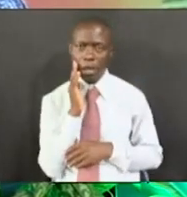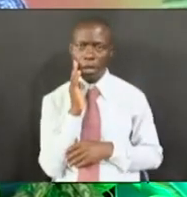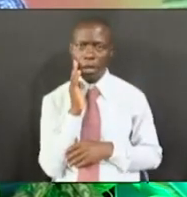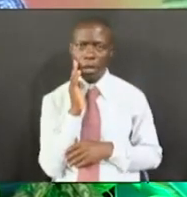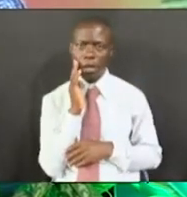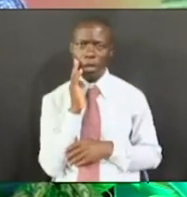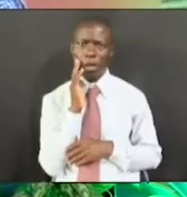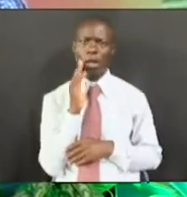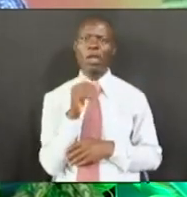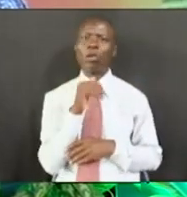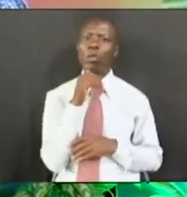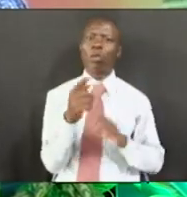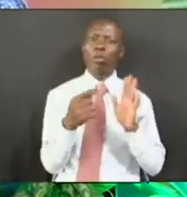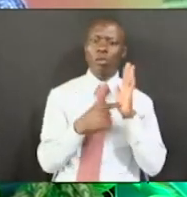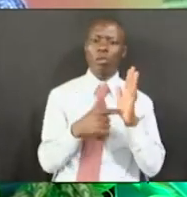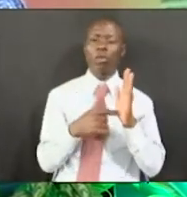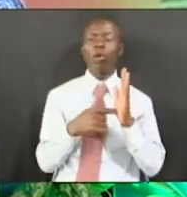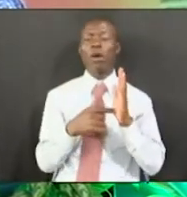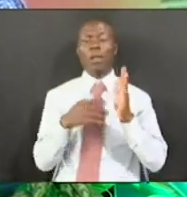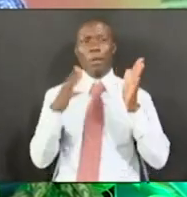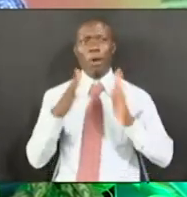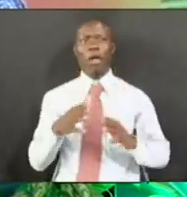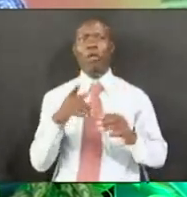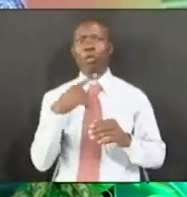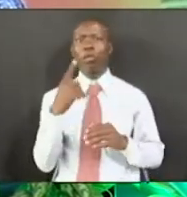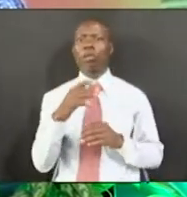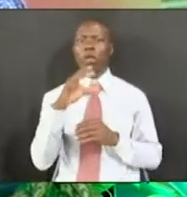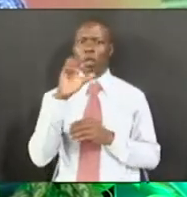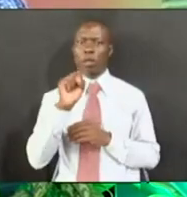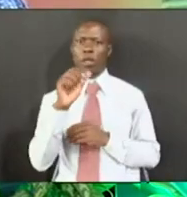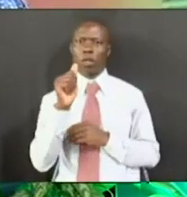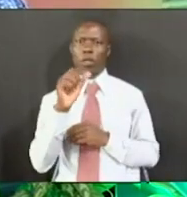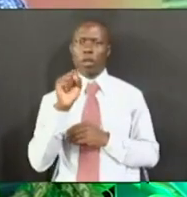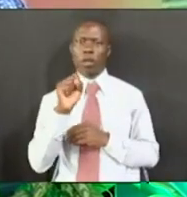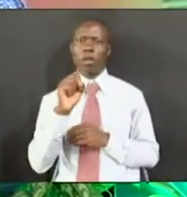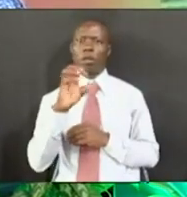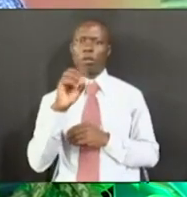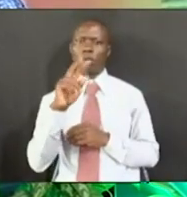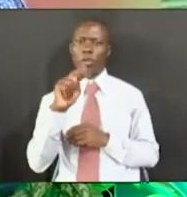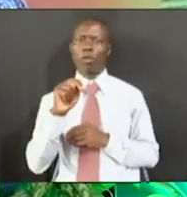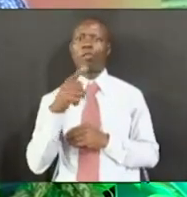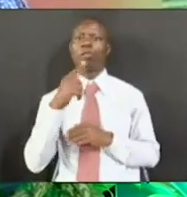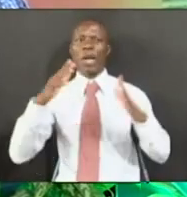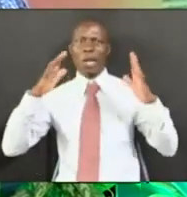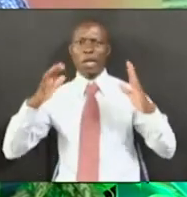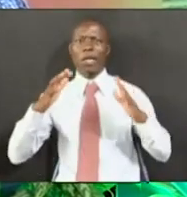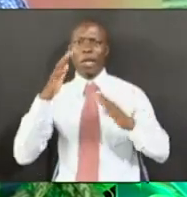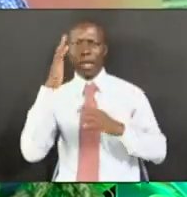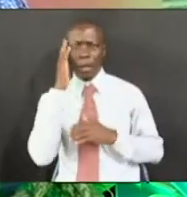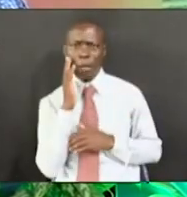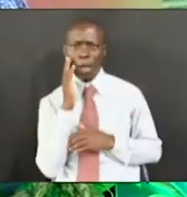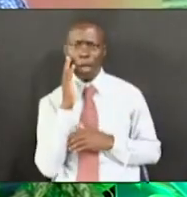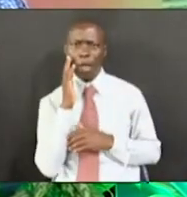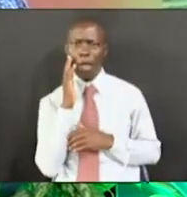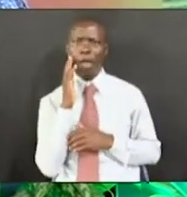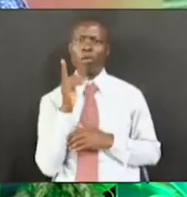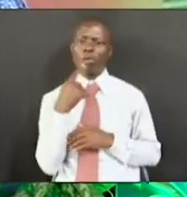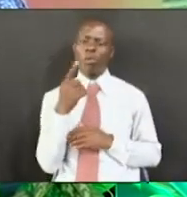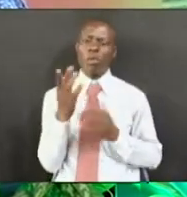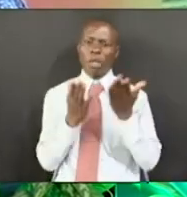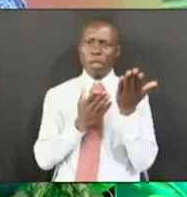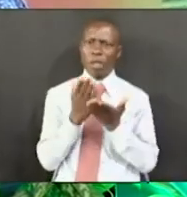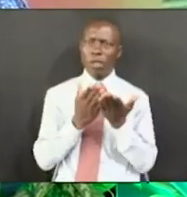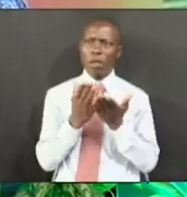not present Samson, a sex maniac, crazed man, a man who is not faithful to God, as someone worthy